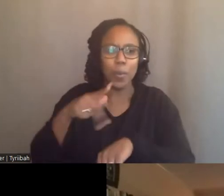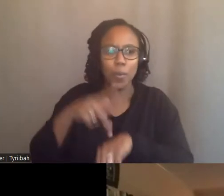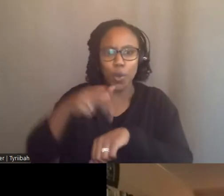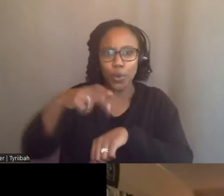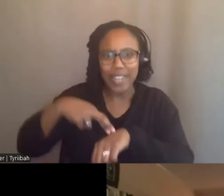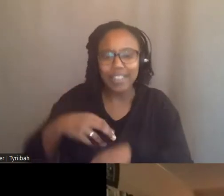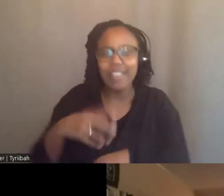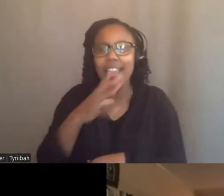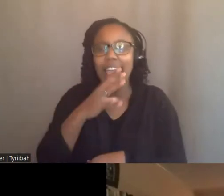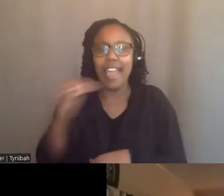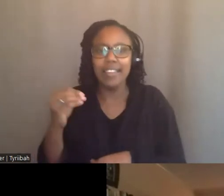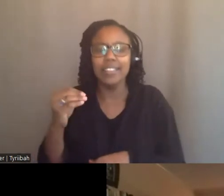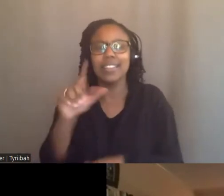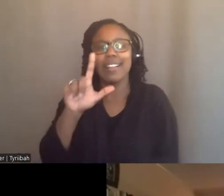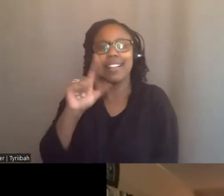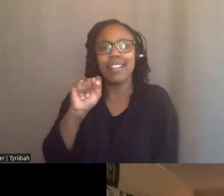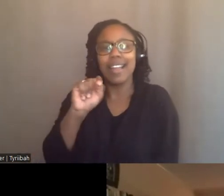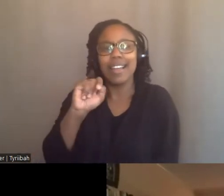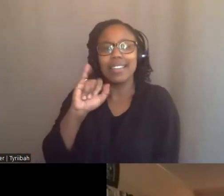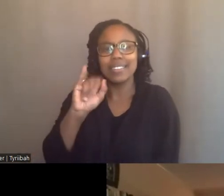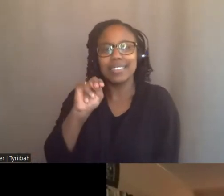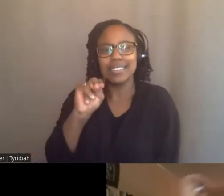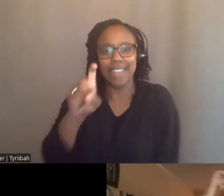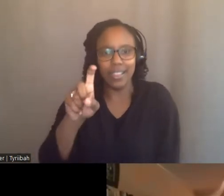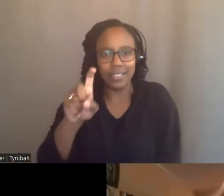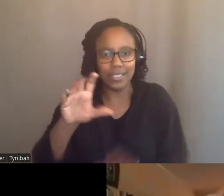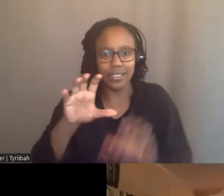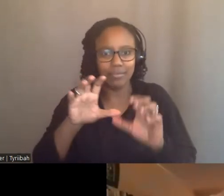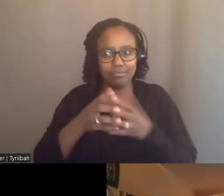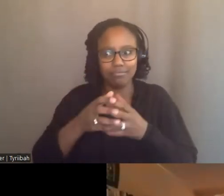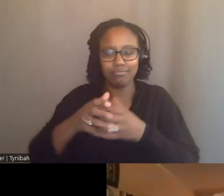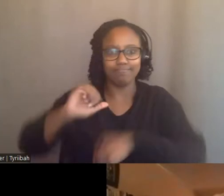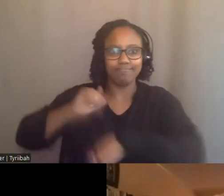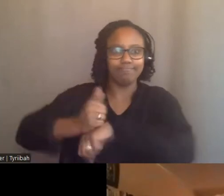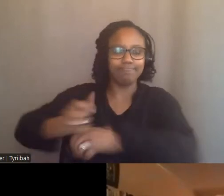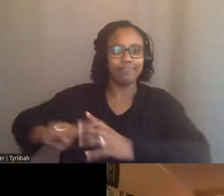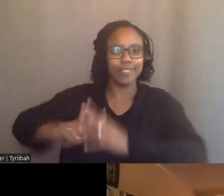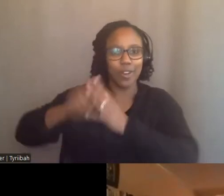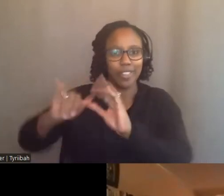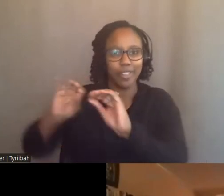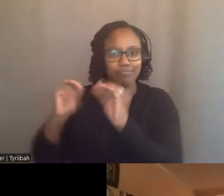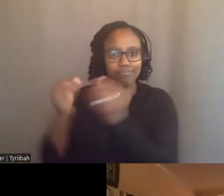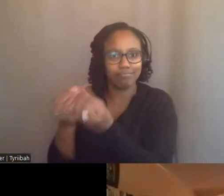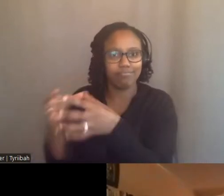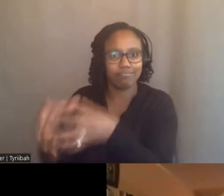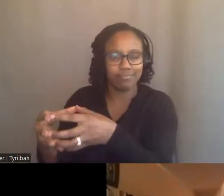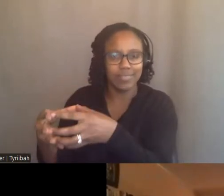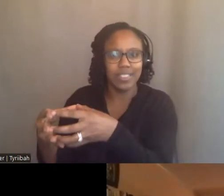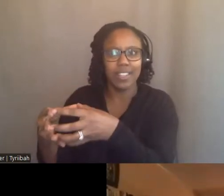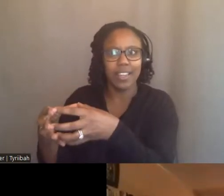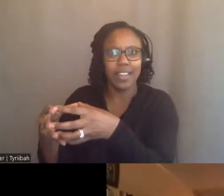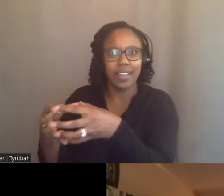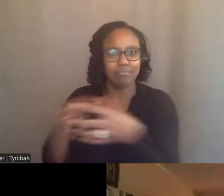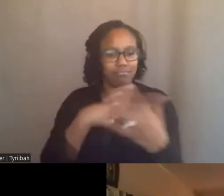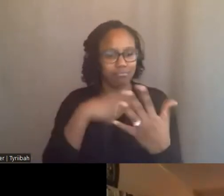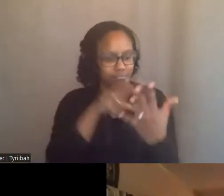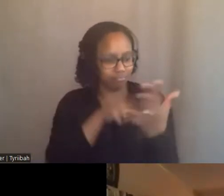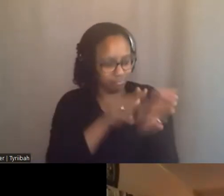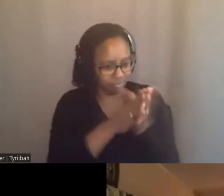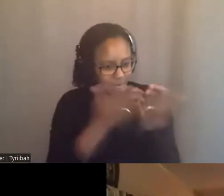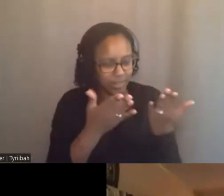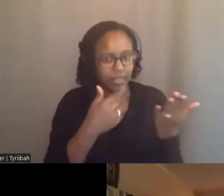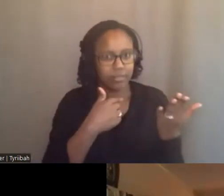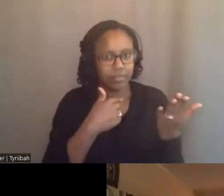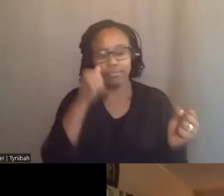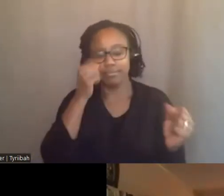Latinx, it surprised me, I think, reading your book, that they not only had a lot of